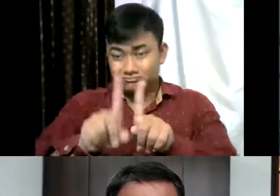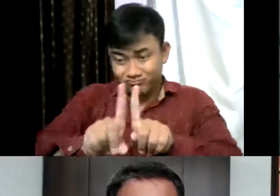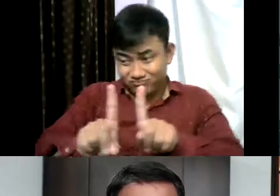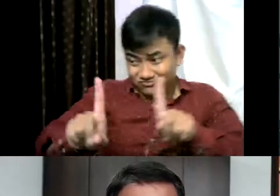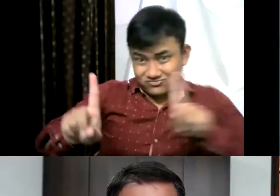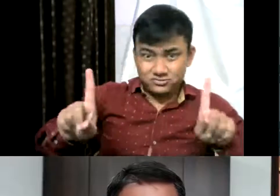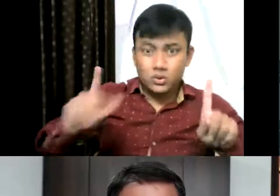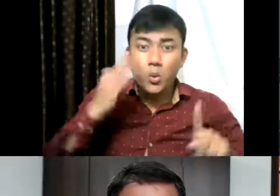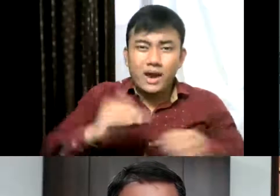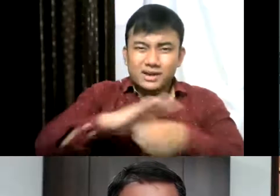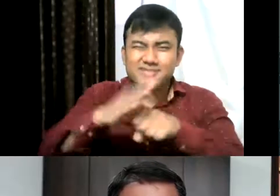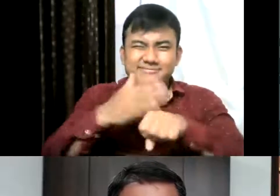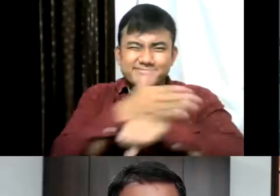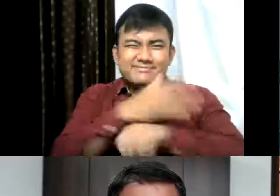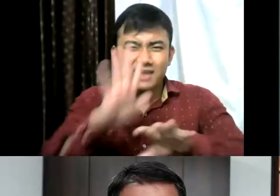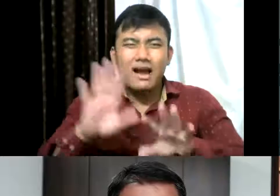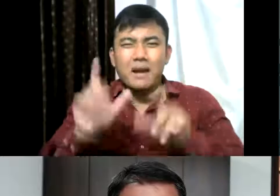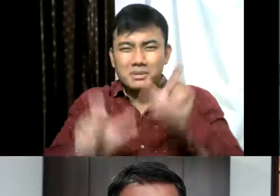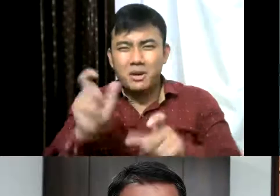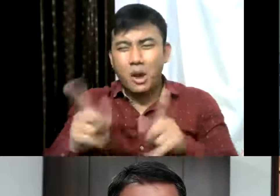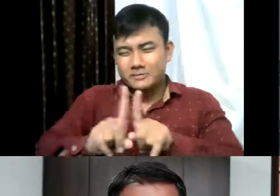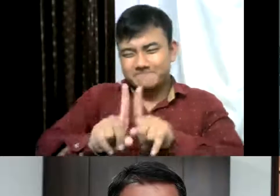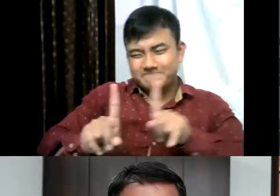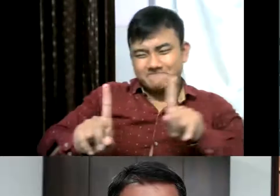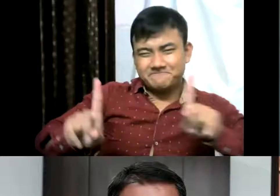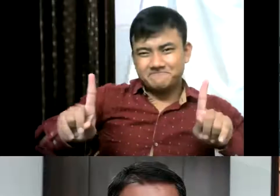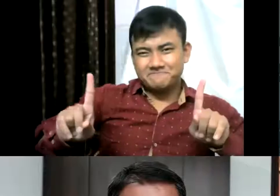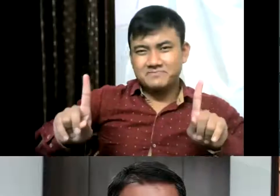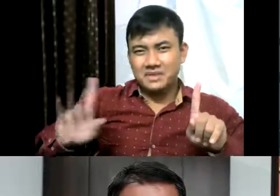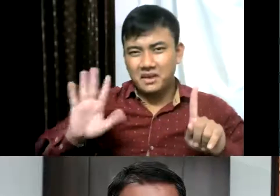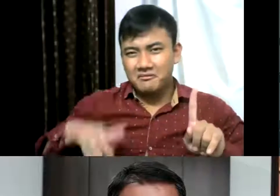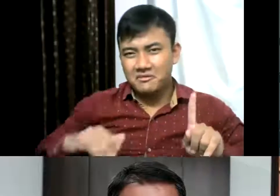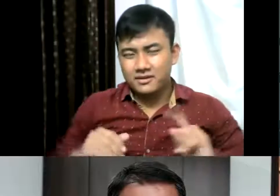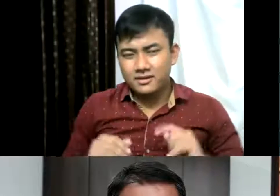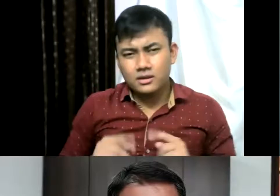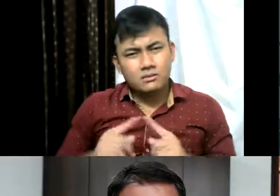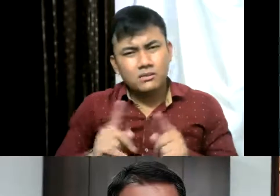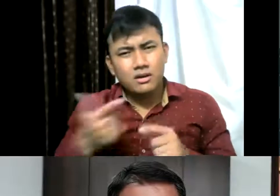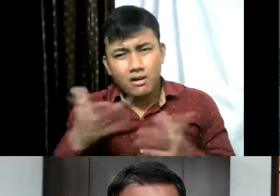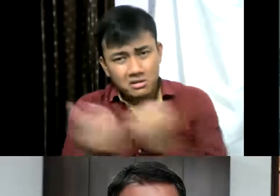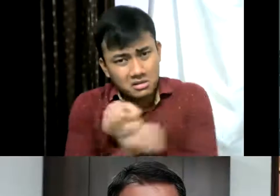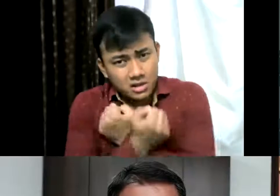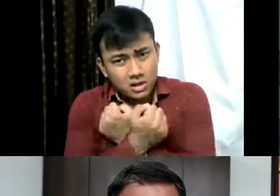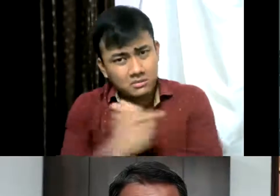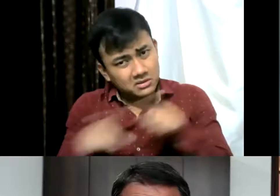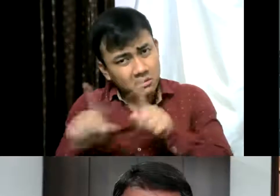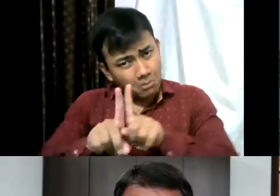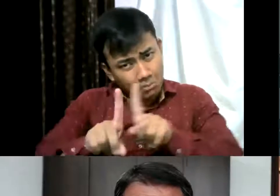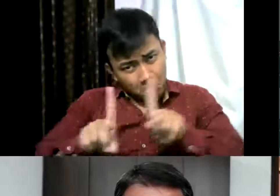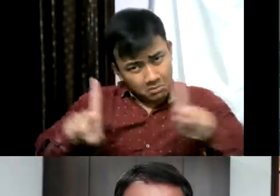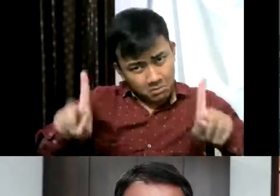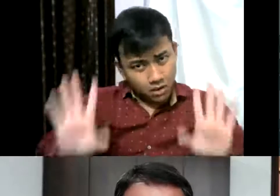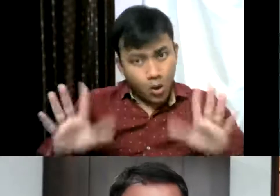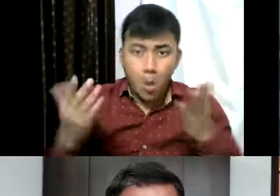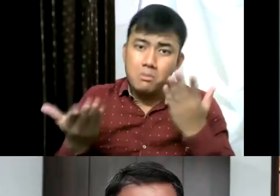now. And I went on thinking that, is our love also social distance, or was it always